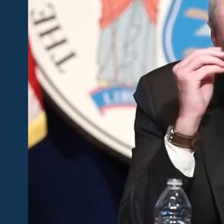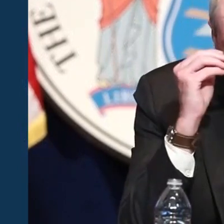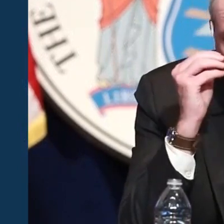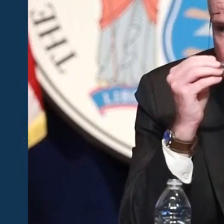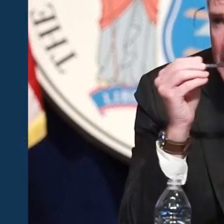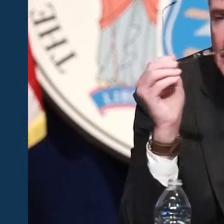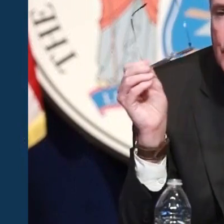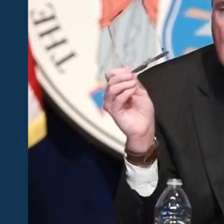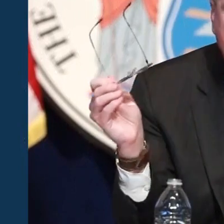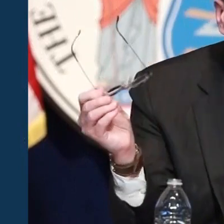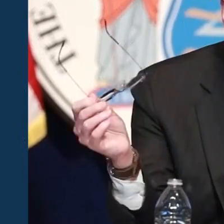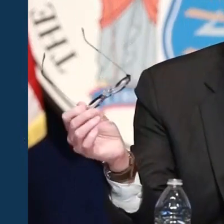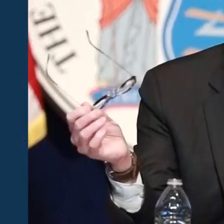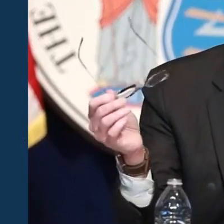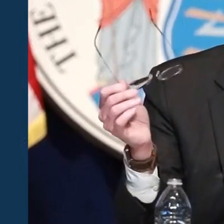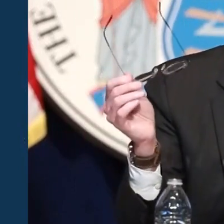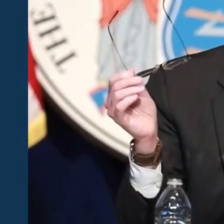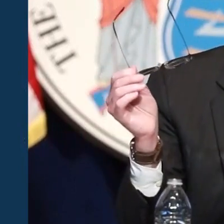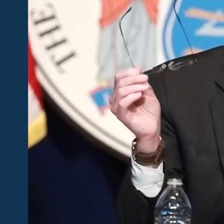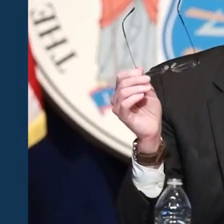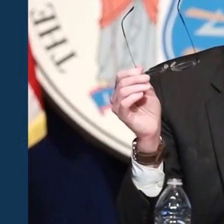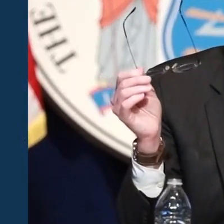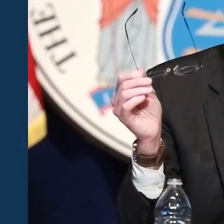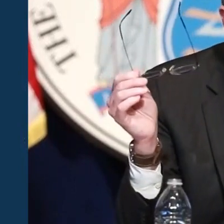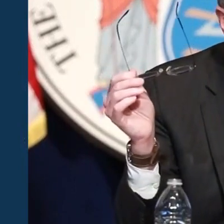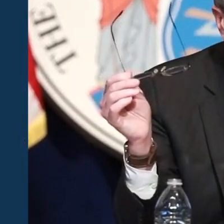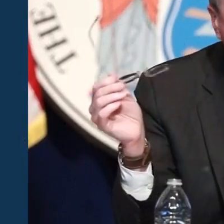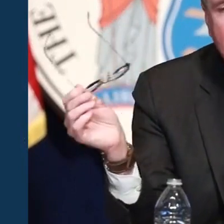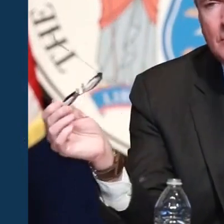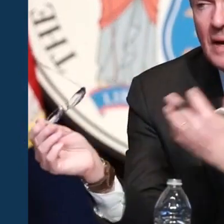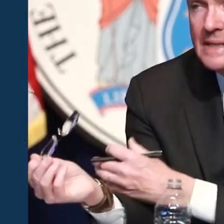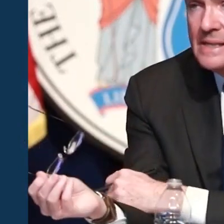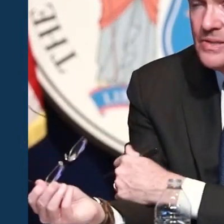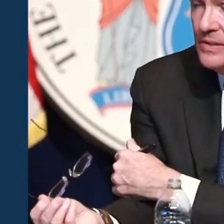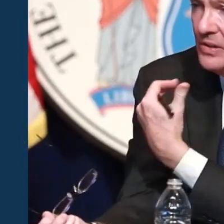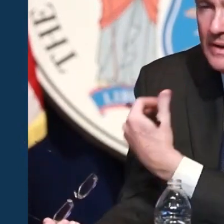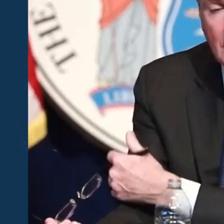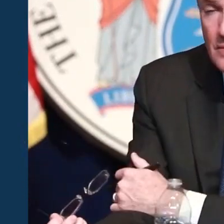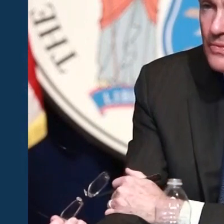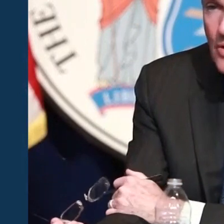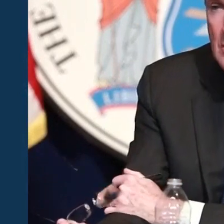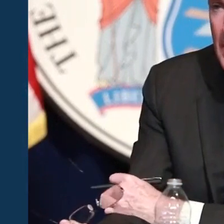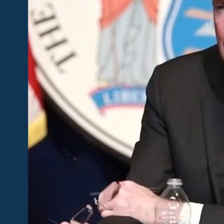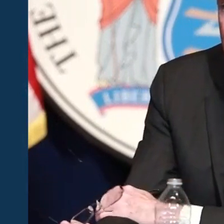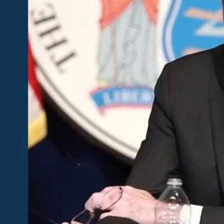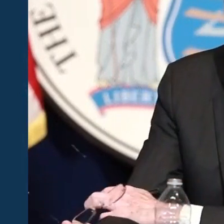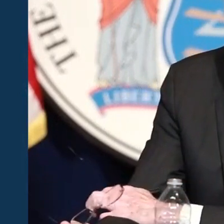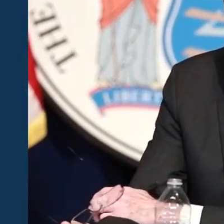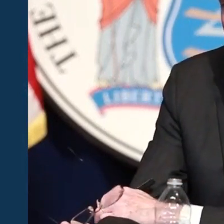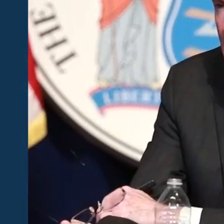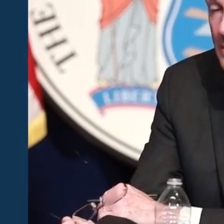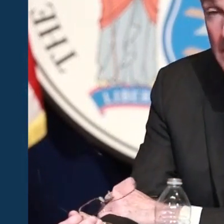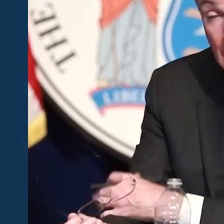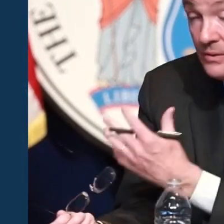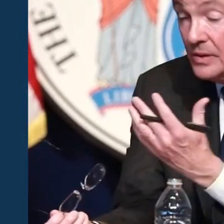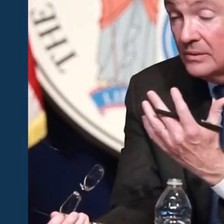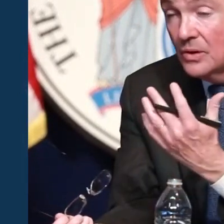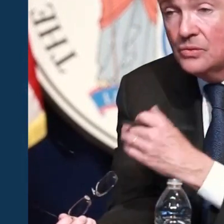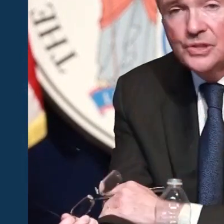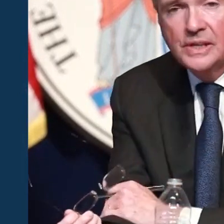an enormous amount of discussion about when are we going to peak. When can my kids, I just got another very impassioned note from a mom.